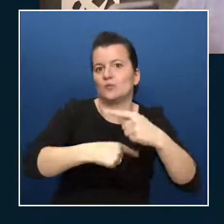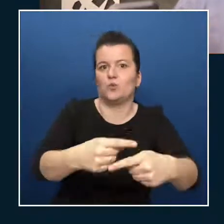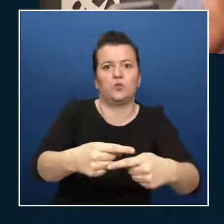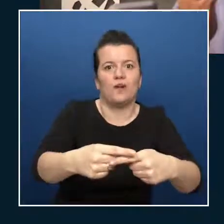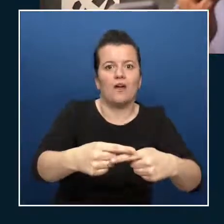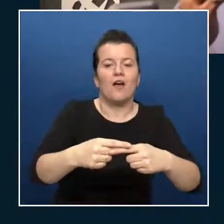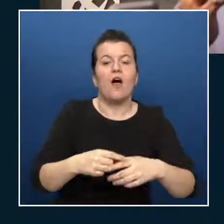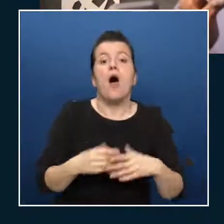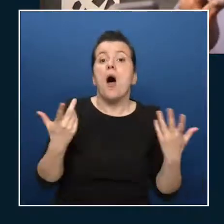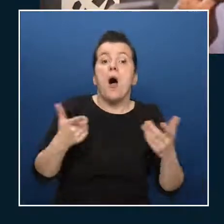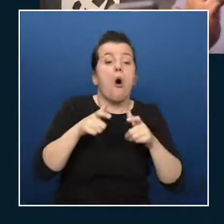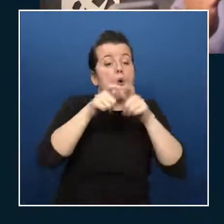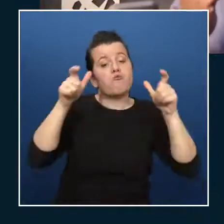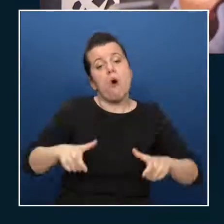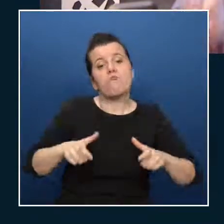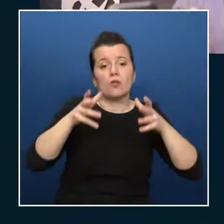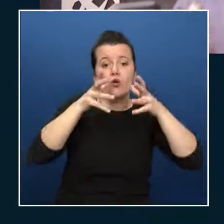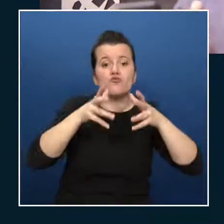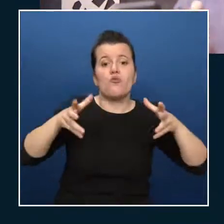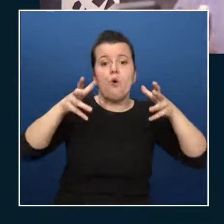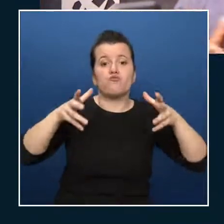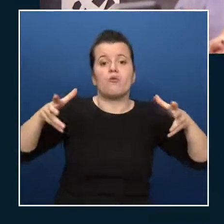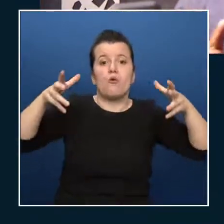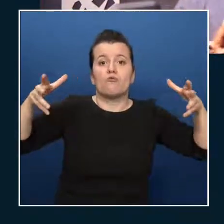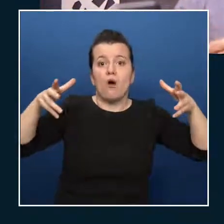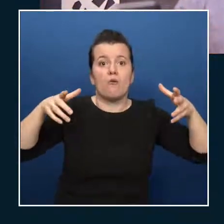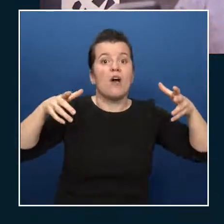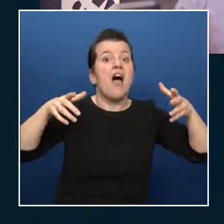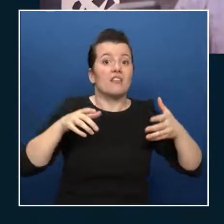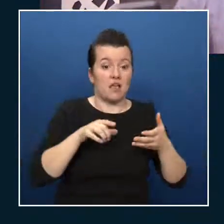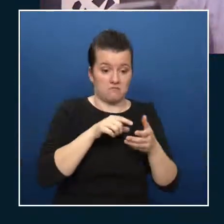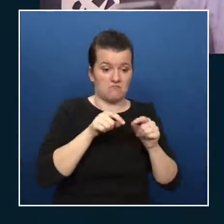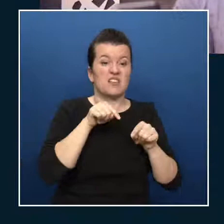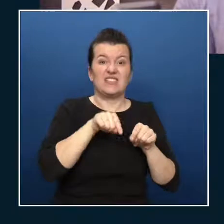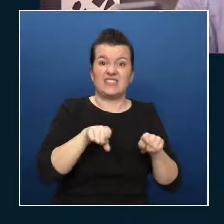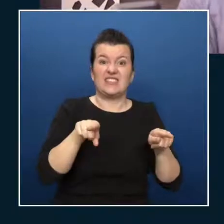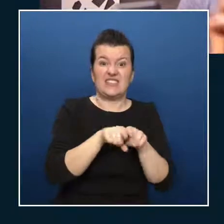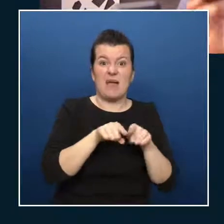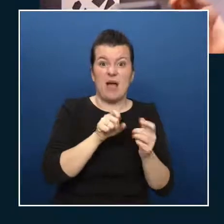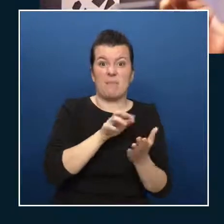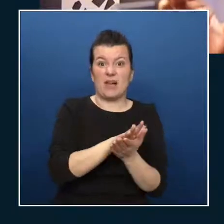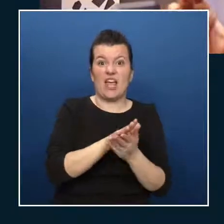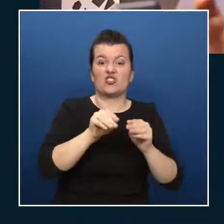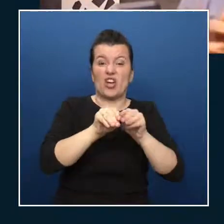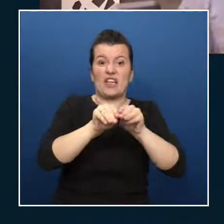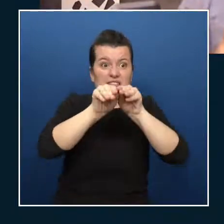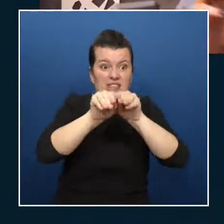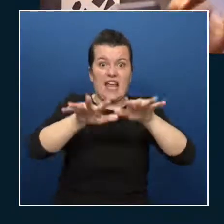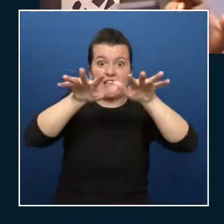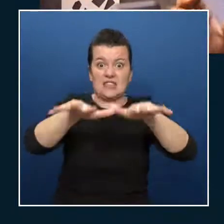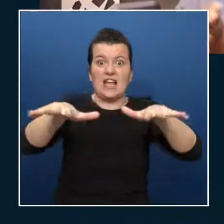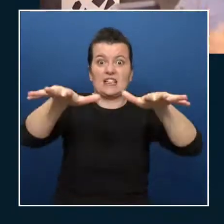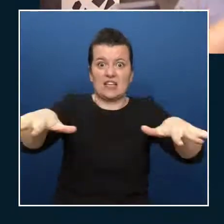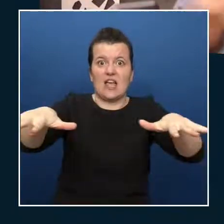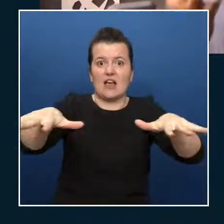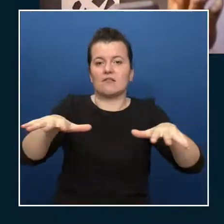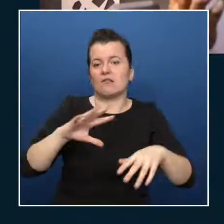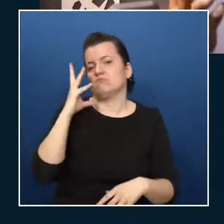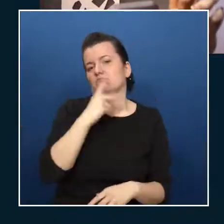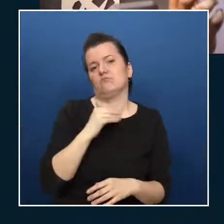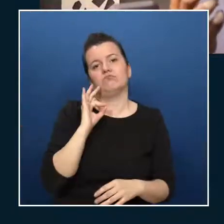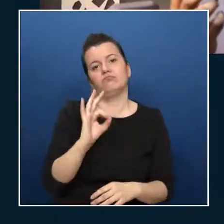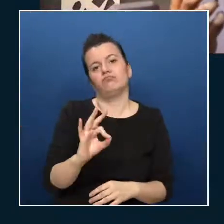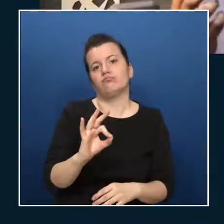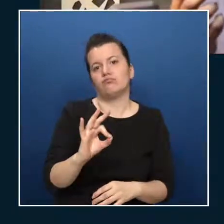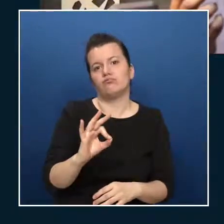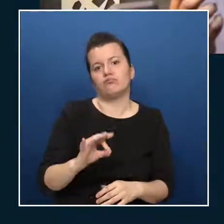company grows, then you can scale with that. You can just, open up Tensei. And that's the beauty, because Tensei is just an